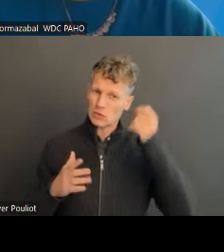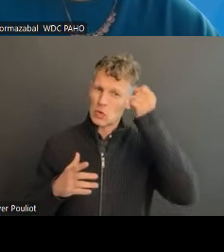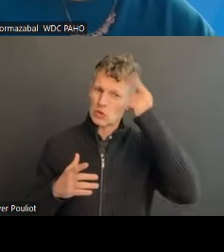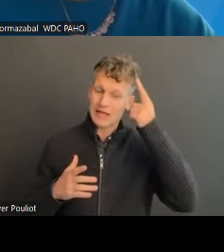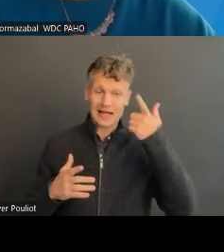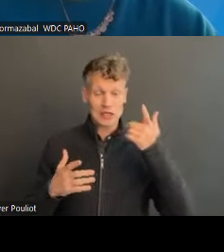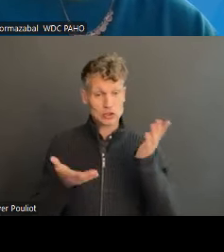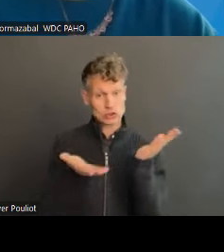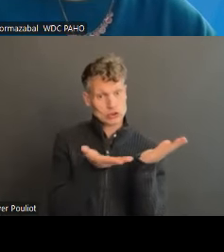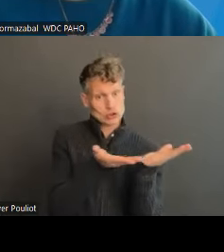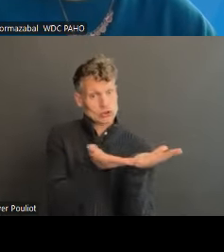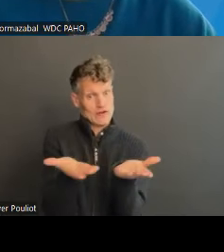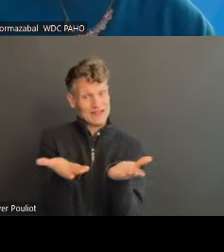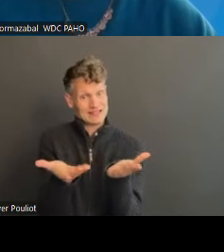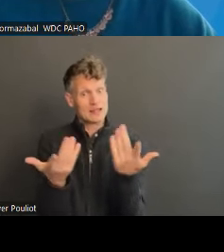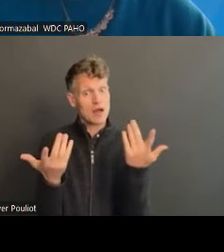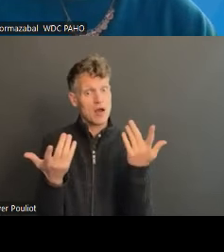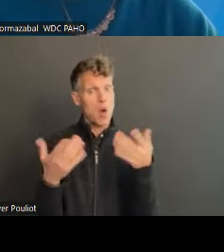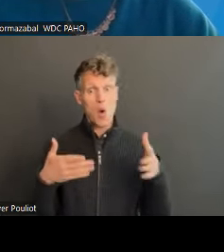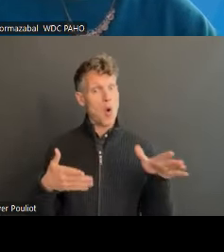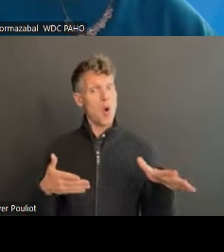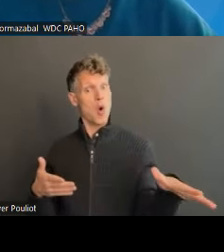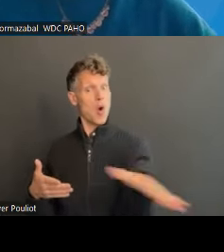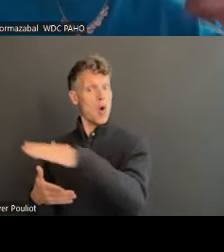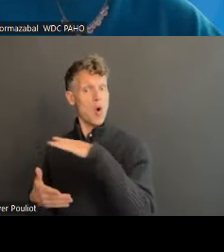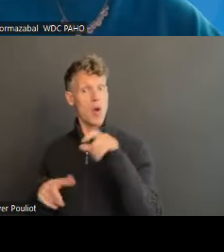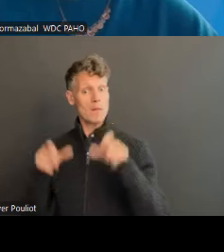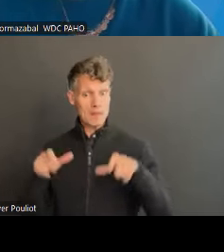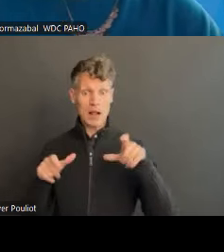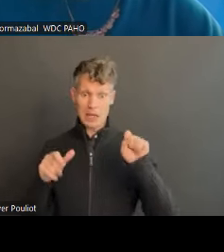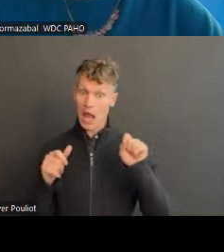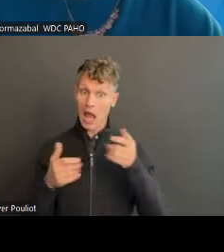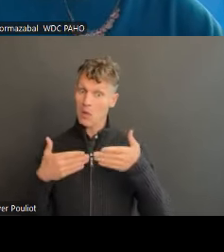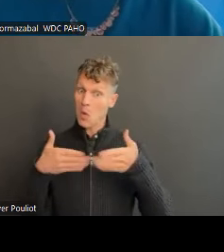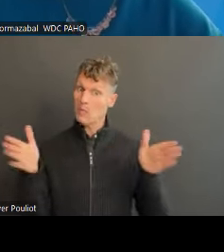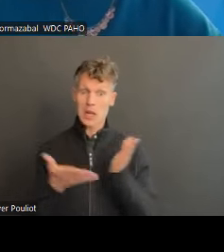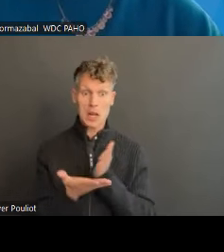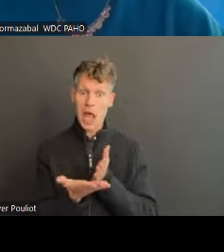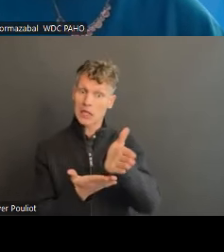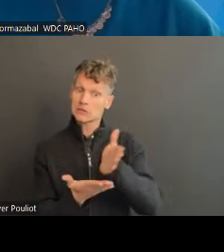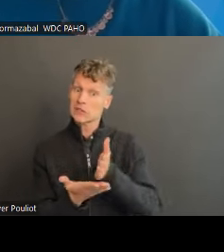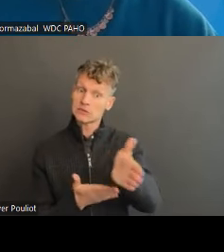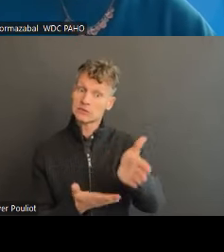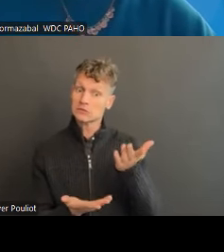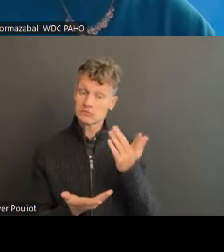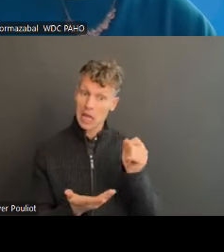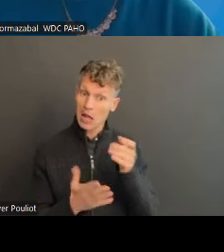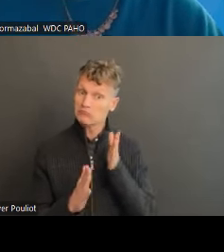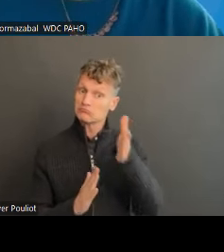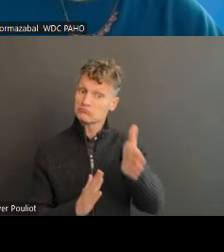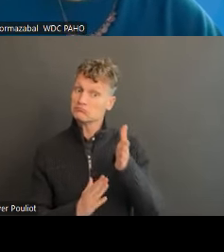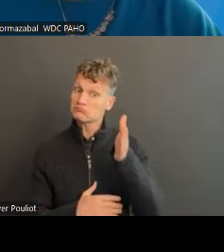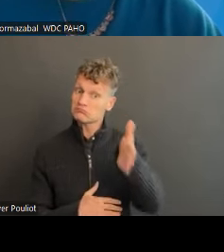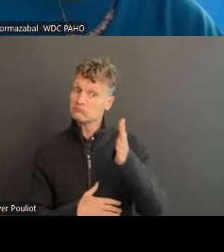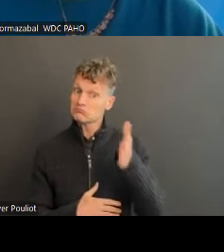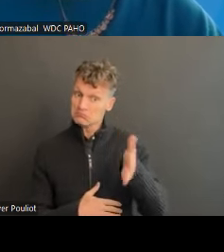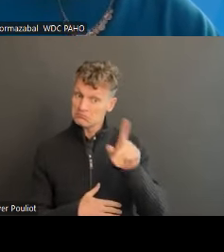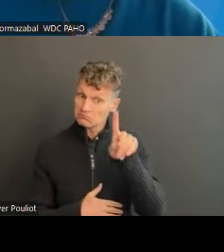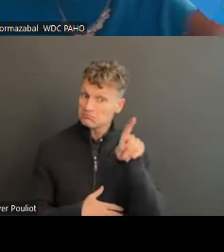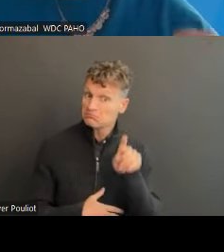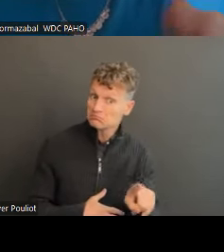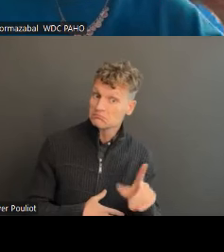need to work on. And what we were saying at the beginning, when you have equality of needs, you have to treat people